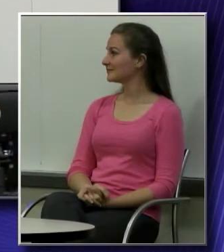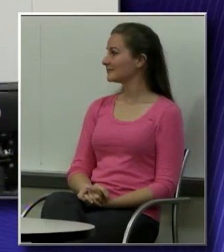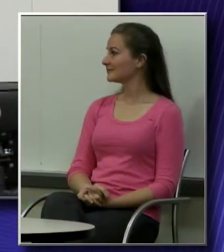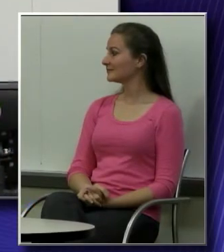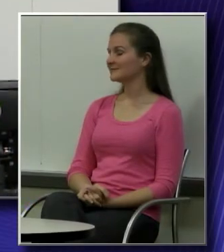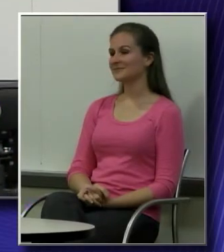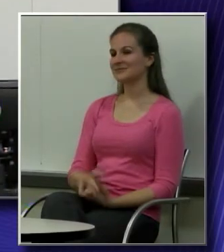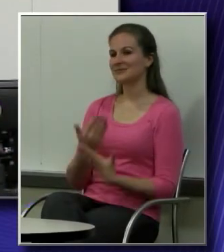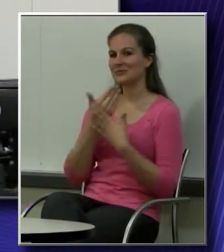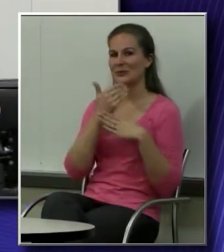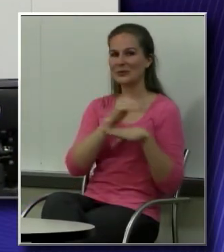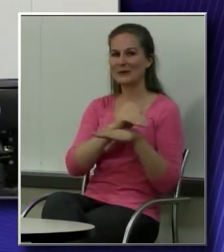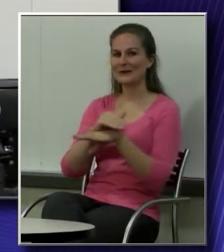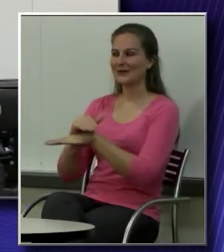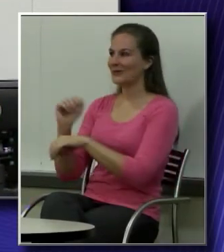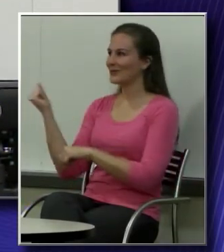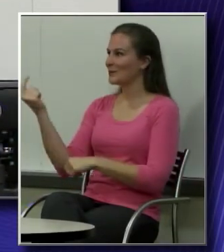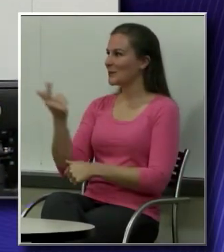Well, good evening, everyone.